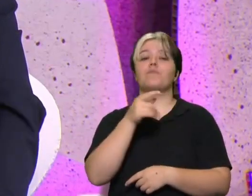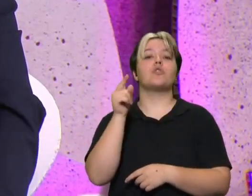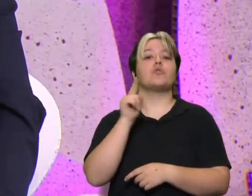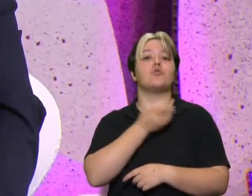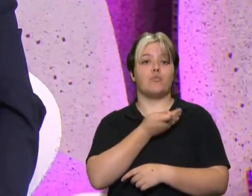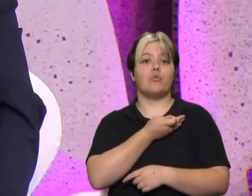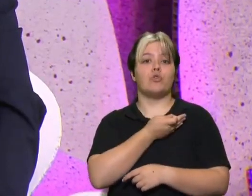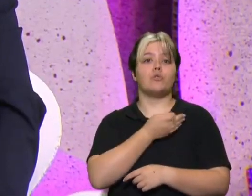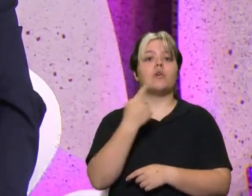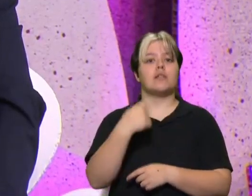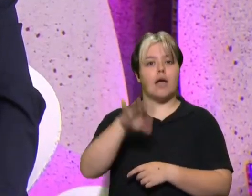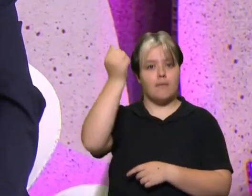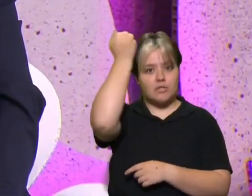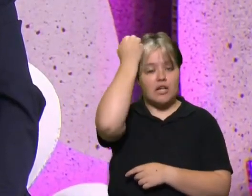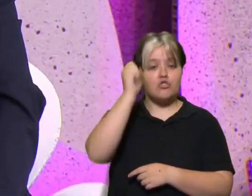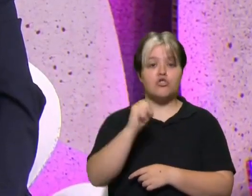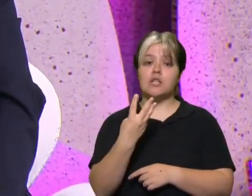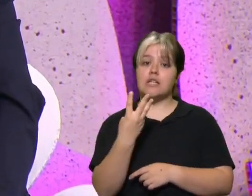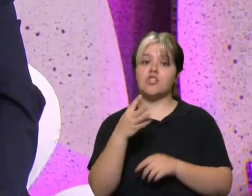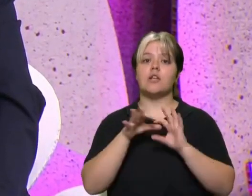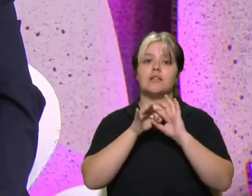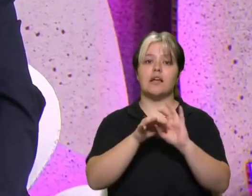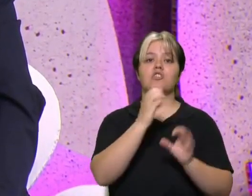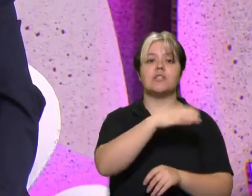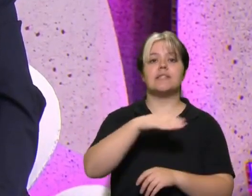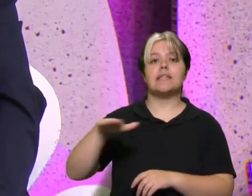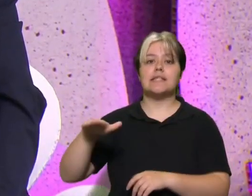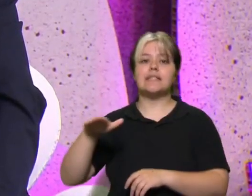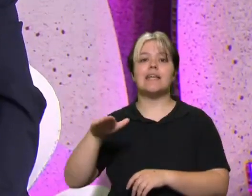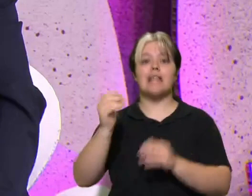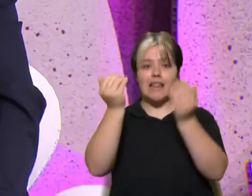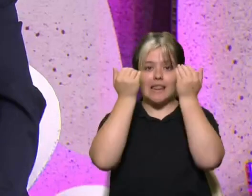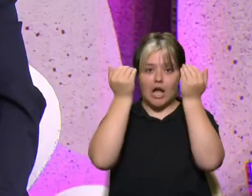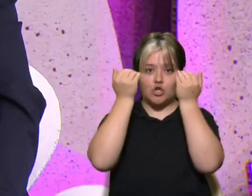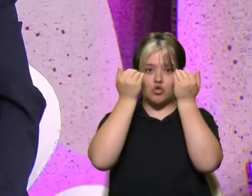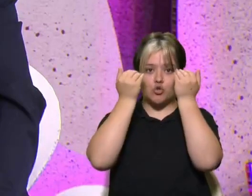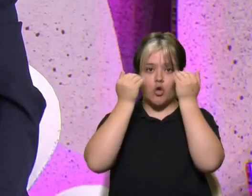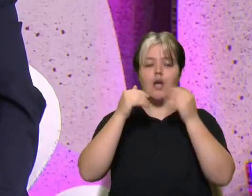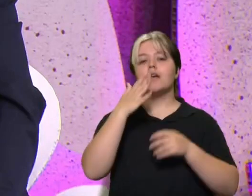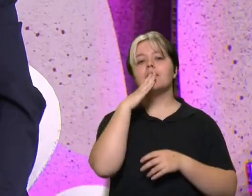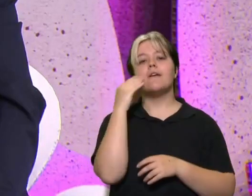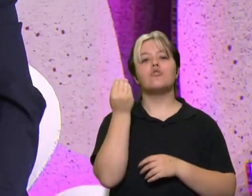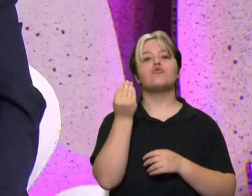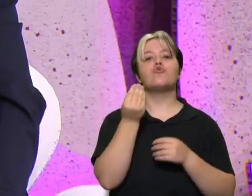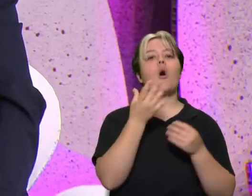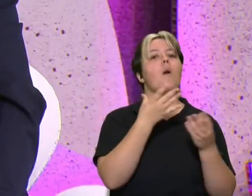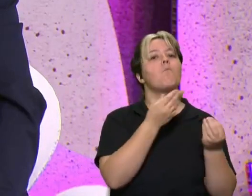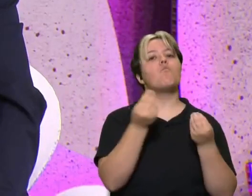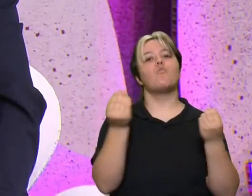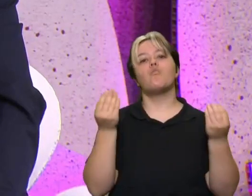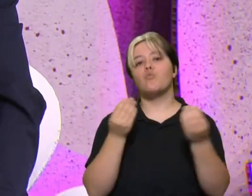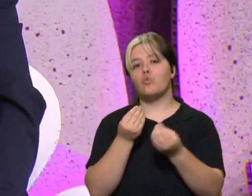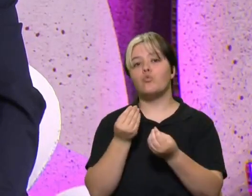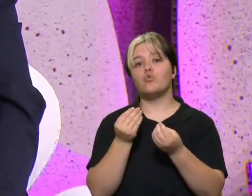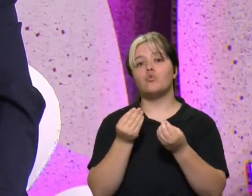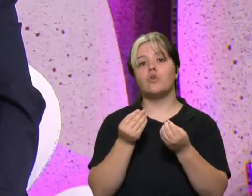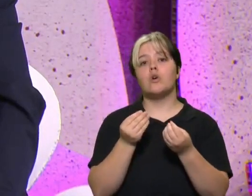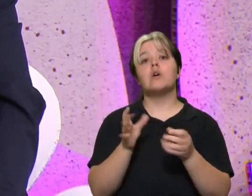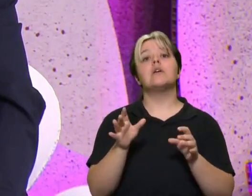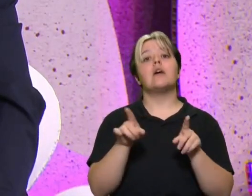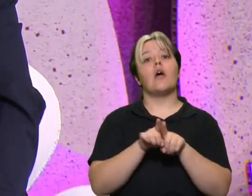in Porto, we have 3 masters in science and data, where many students